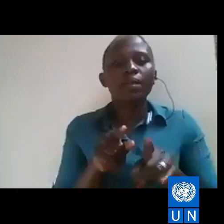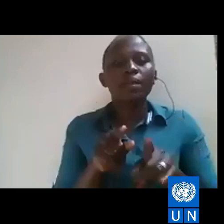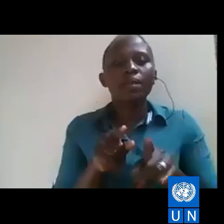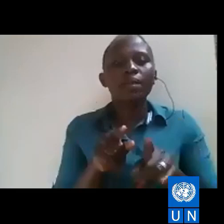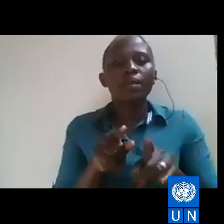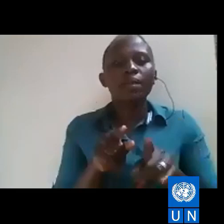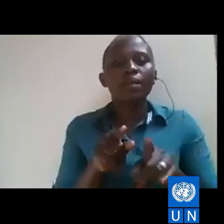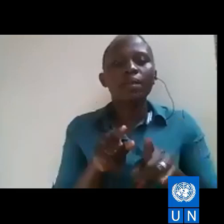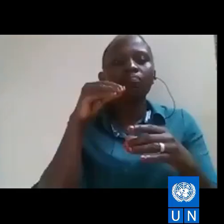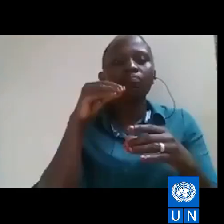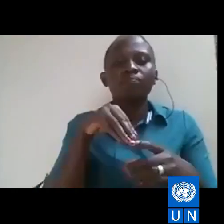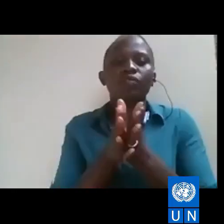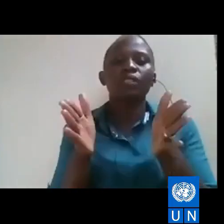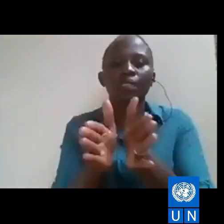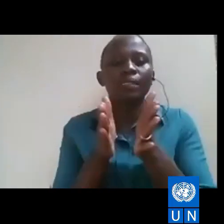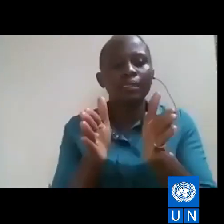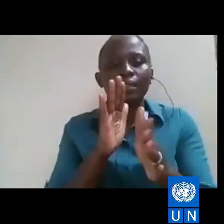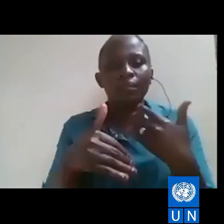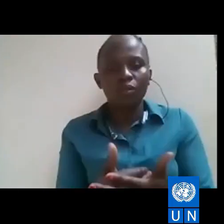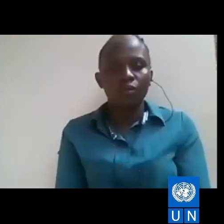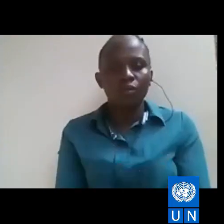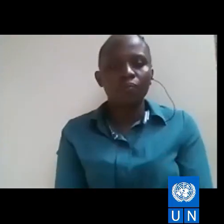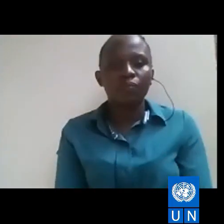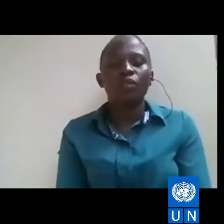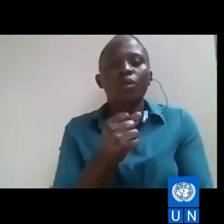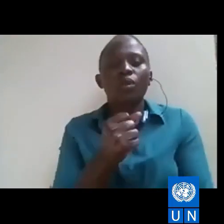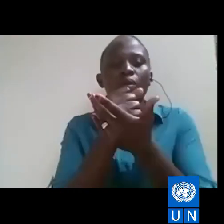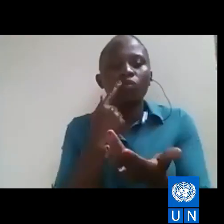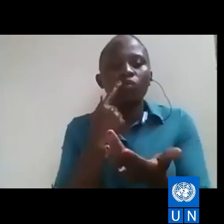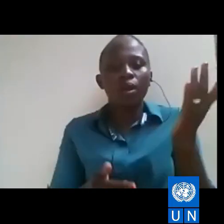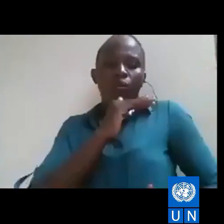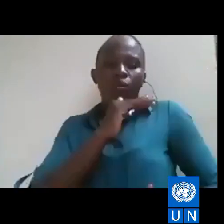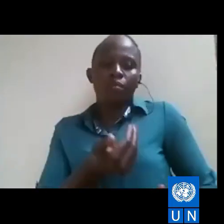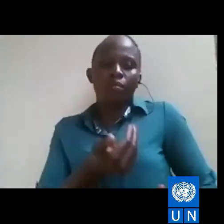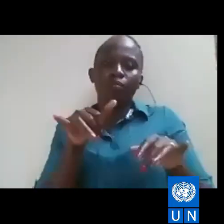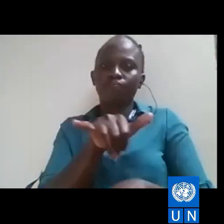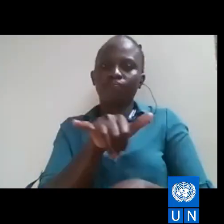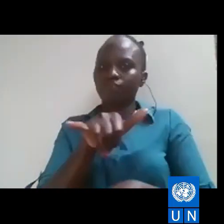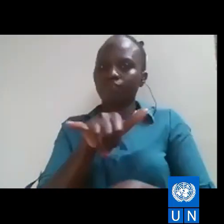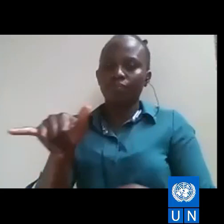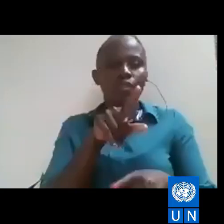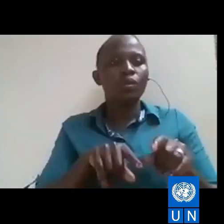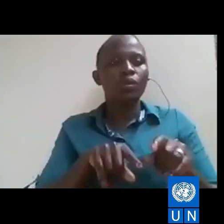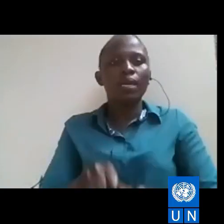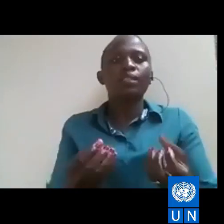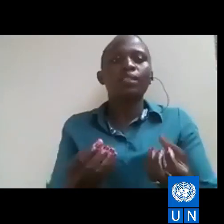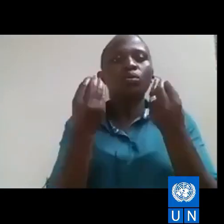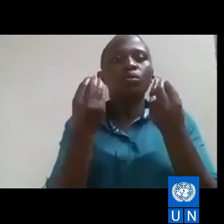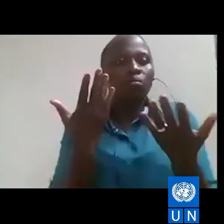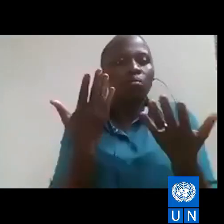think, Bana, you want to respond to this one? Perhaps not just Bana, actually.